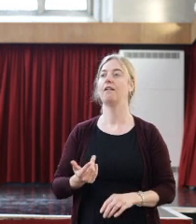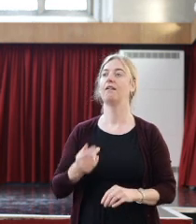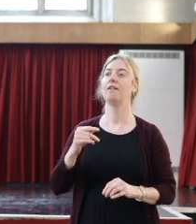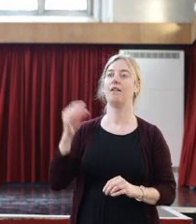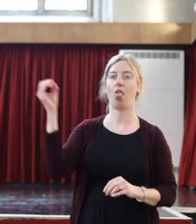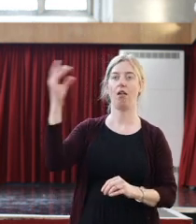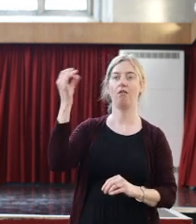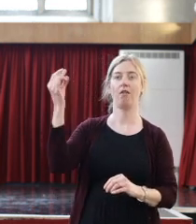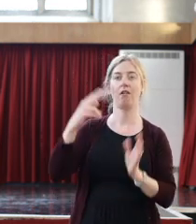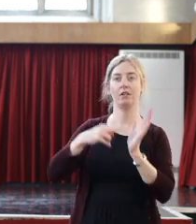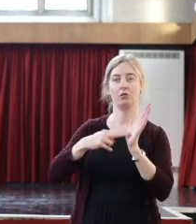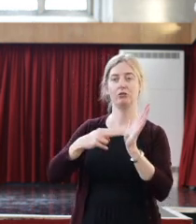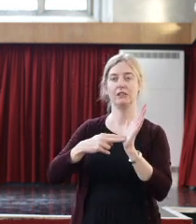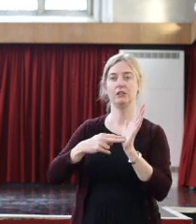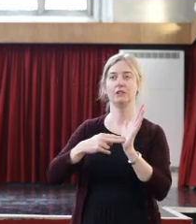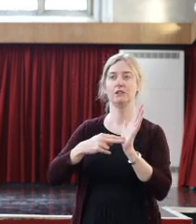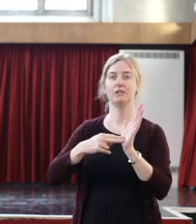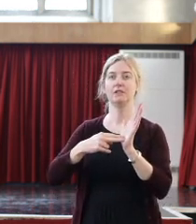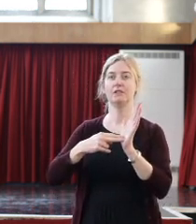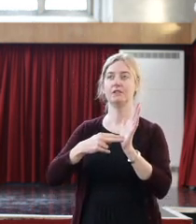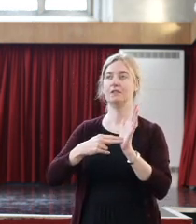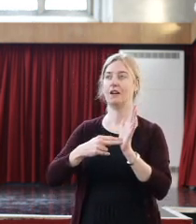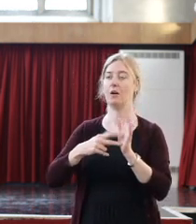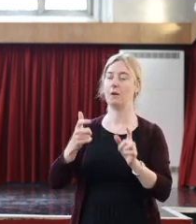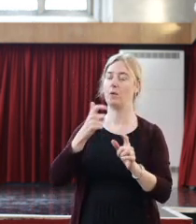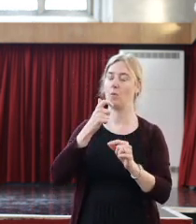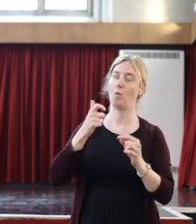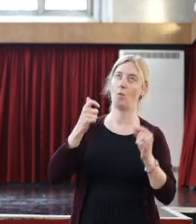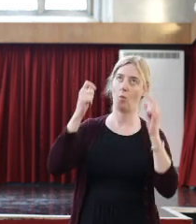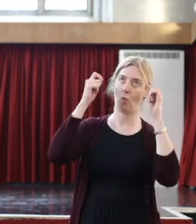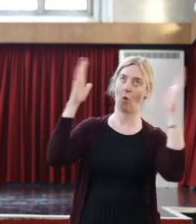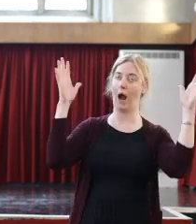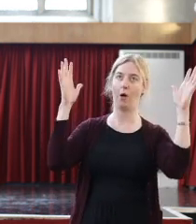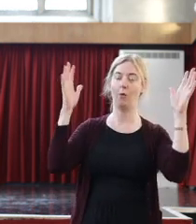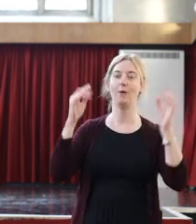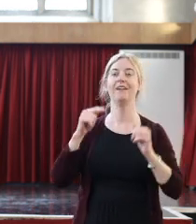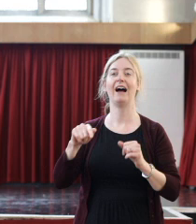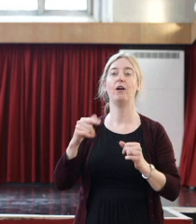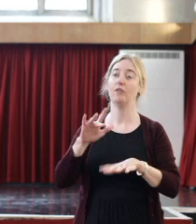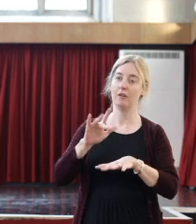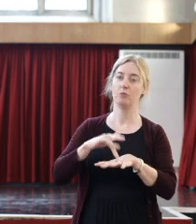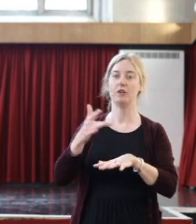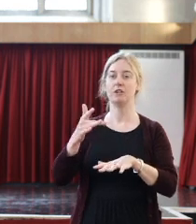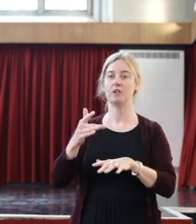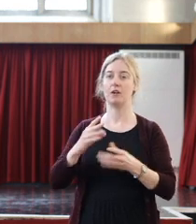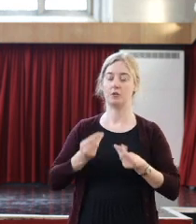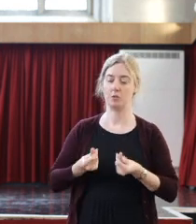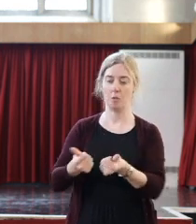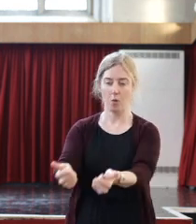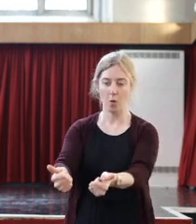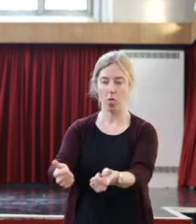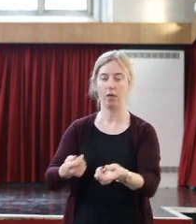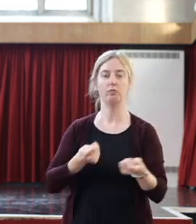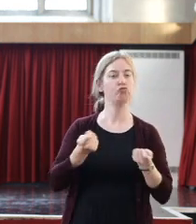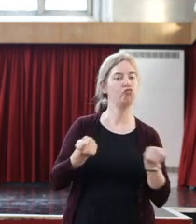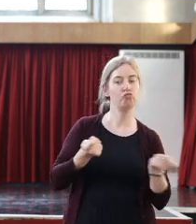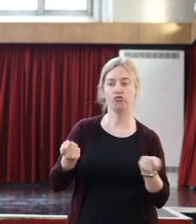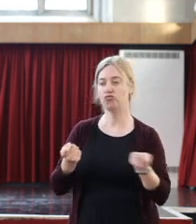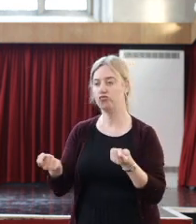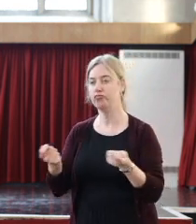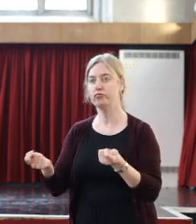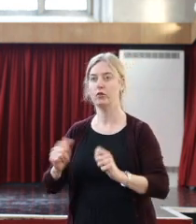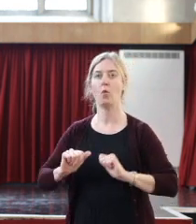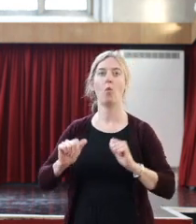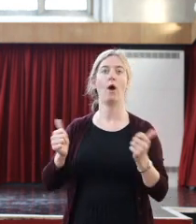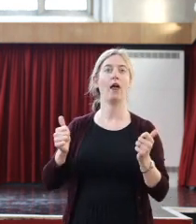Norwich I've been totally blown away by how professional and how well it's been managed, and that's such